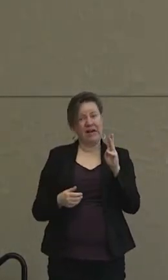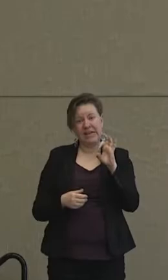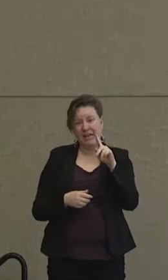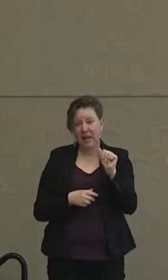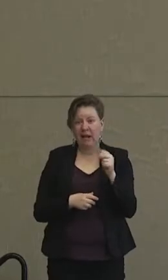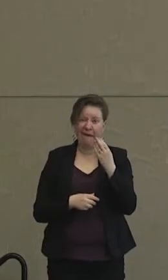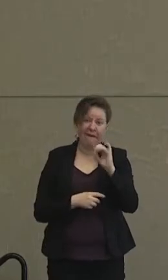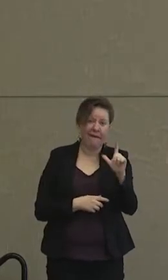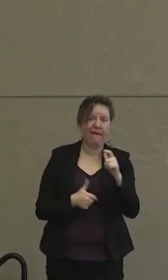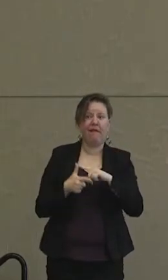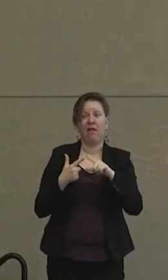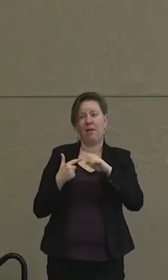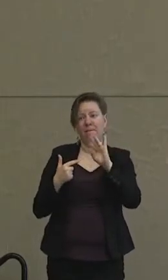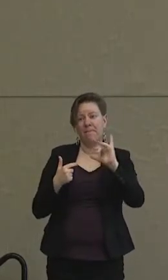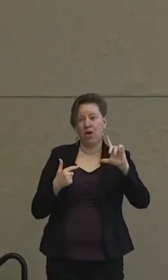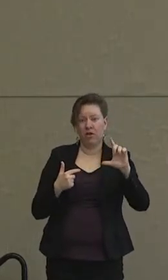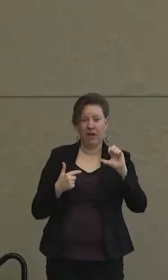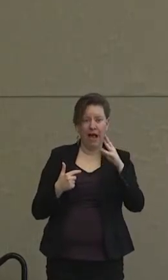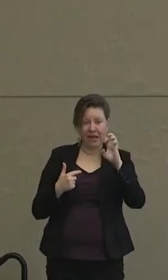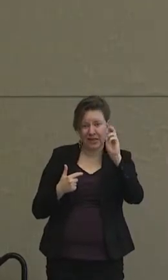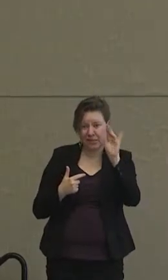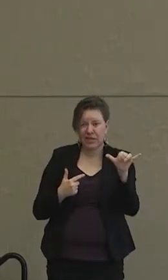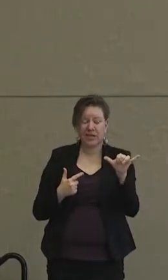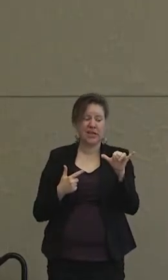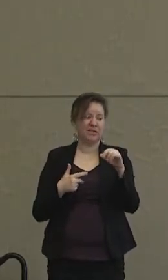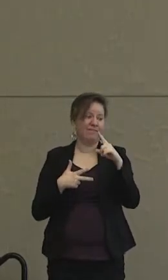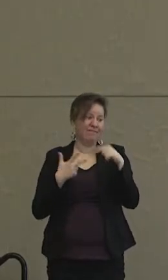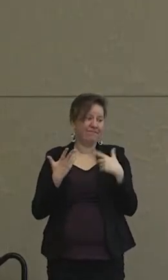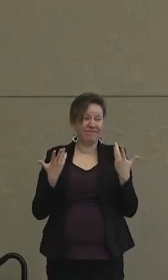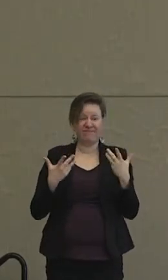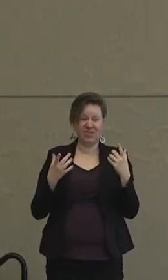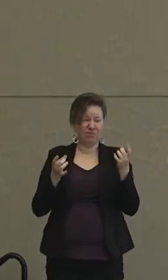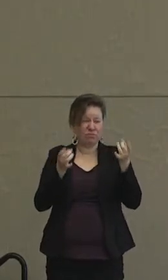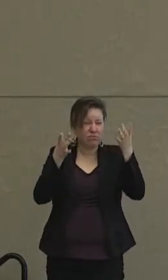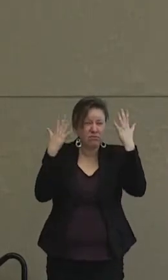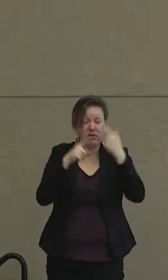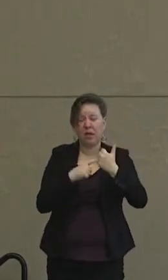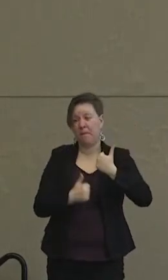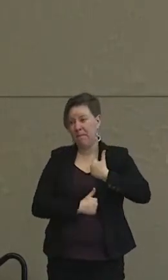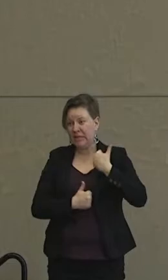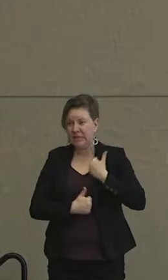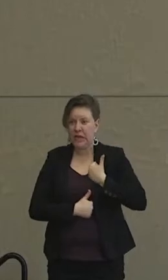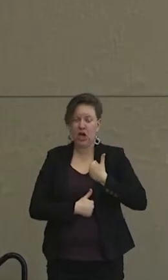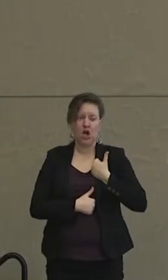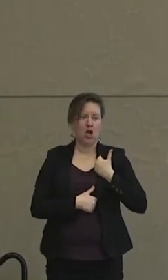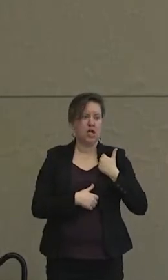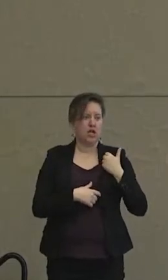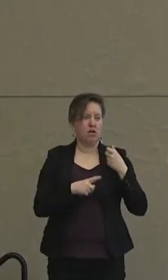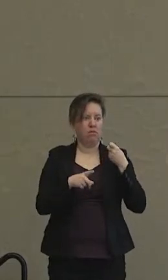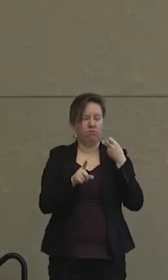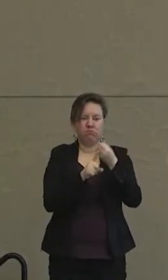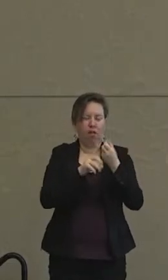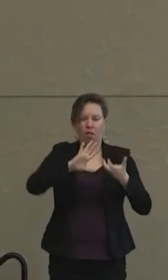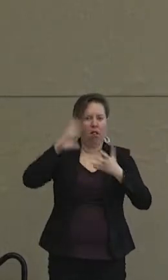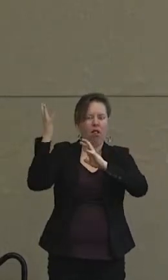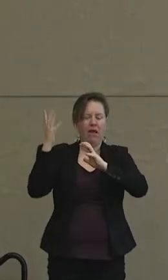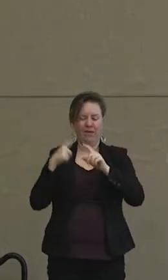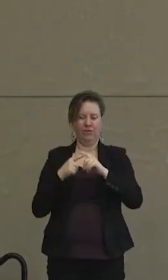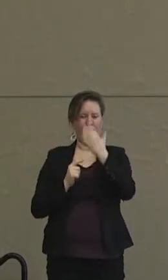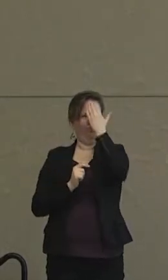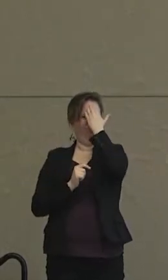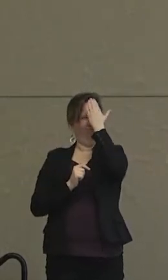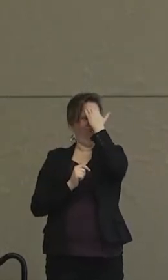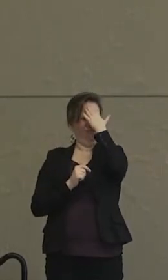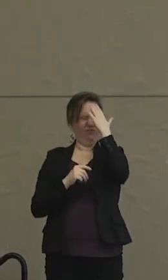Bill Cosby and you know, just scandals in the military and I mean it's been in our awareness